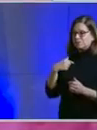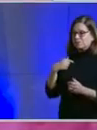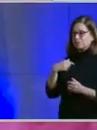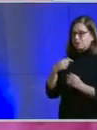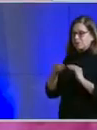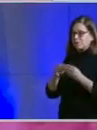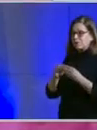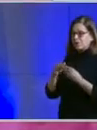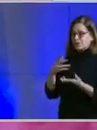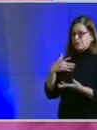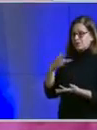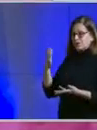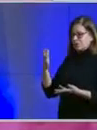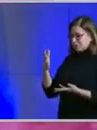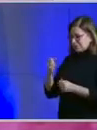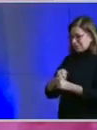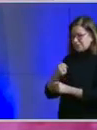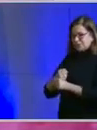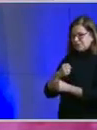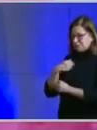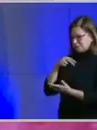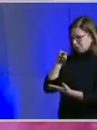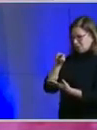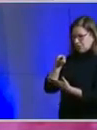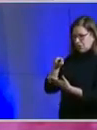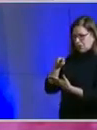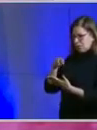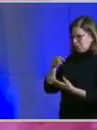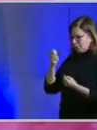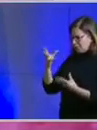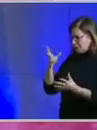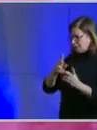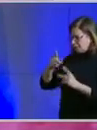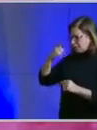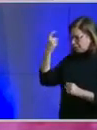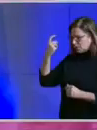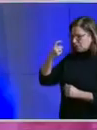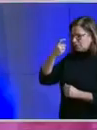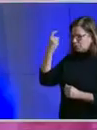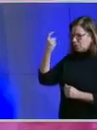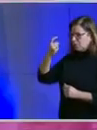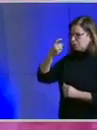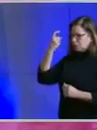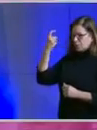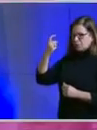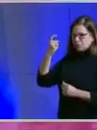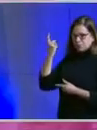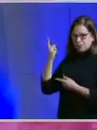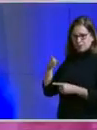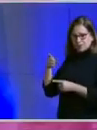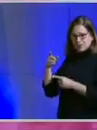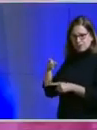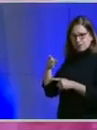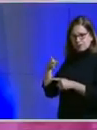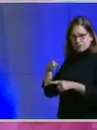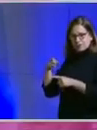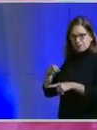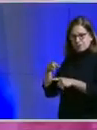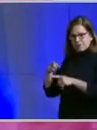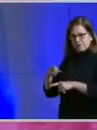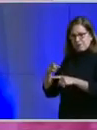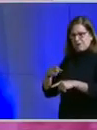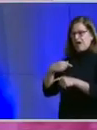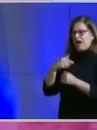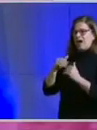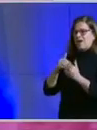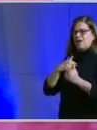all those populations that we see is the trauma piece. And so how do we effectively recognize and respond to the trauma, to the folks who walk through